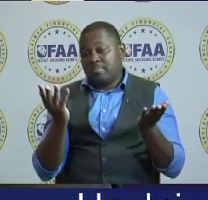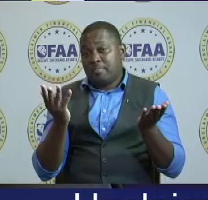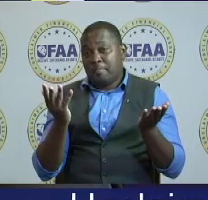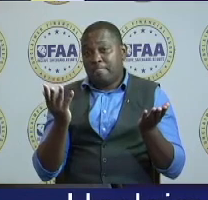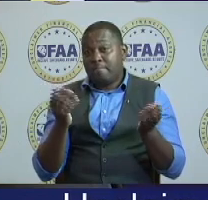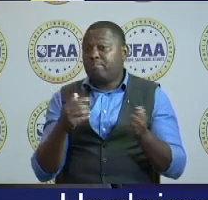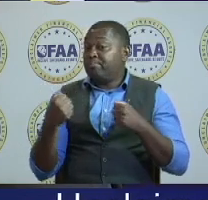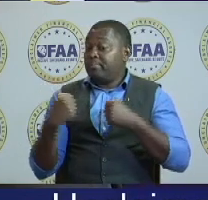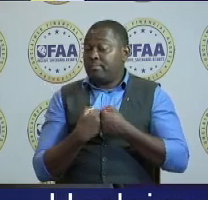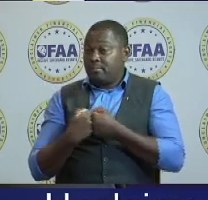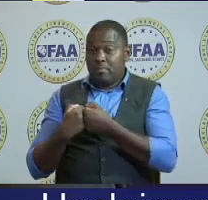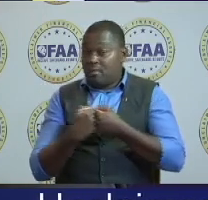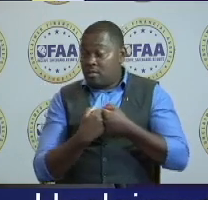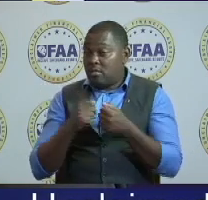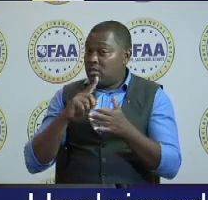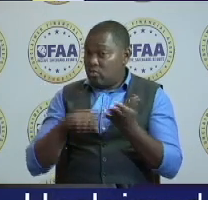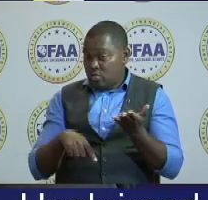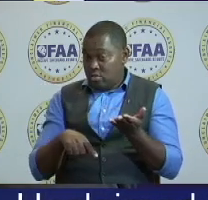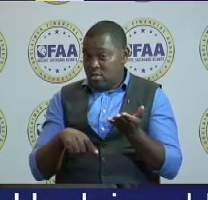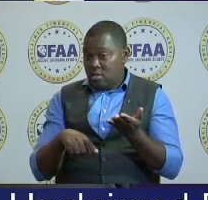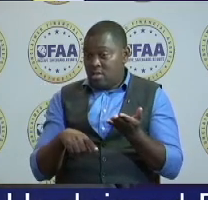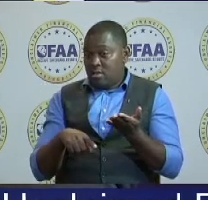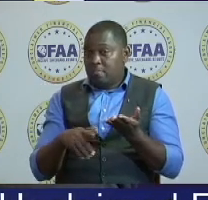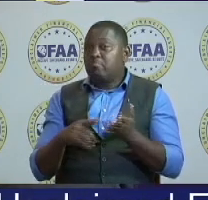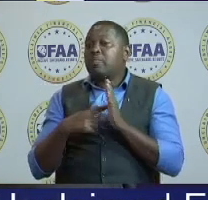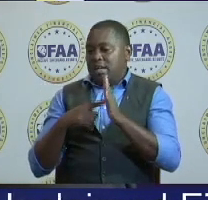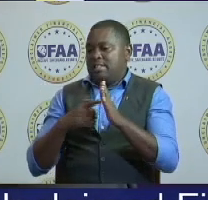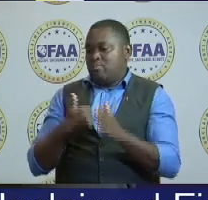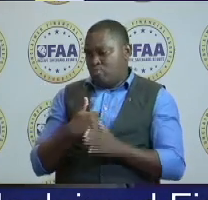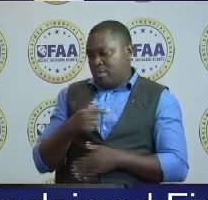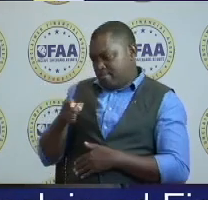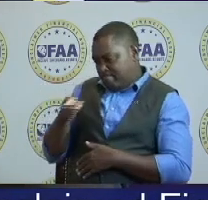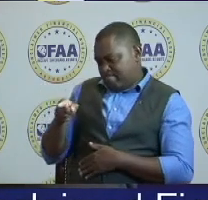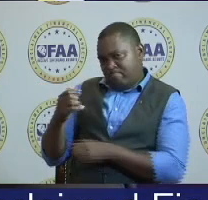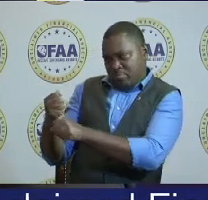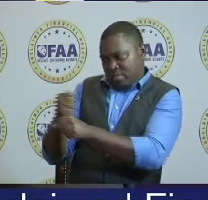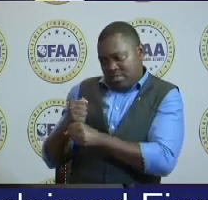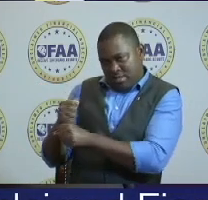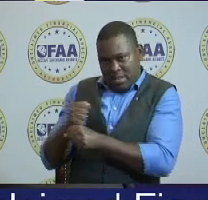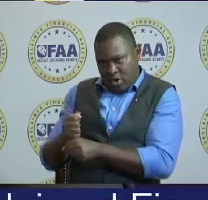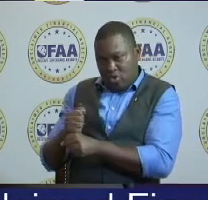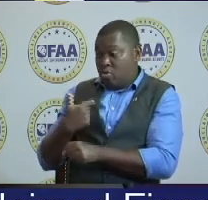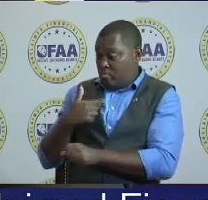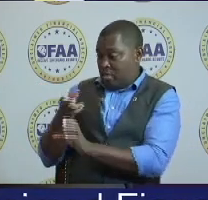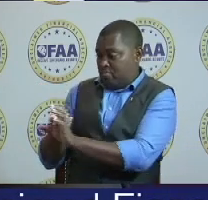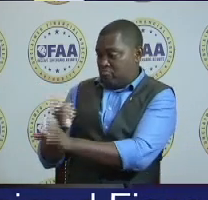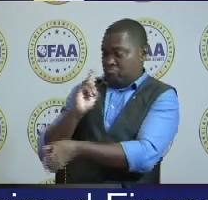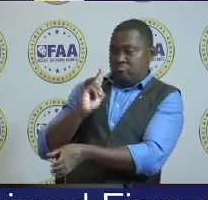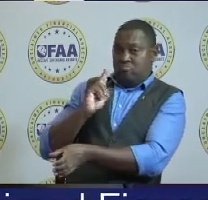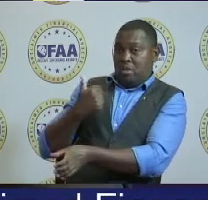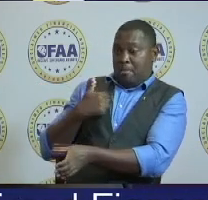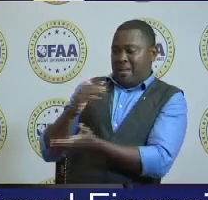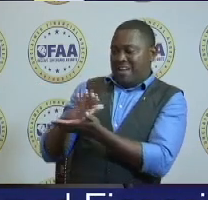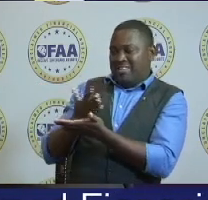the challenge happens that now, maybe, for instance, I'm in SACO X, and I leave that SACO, so my shares